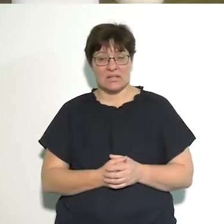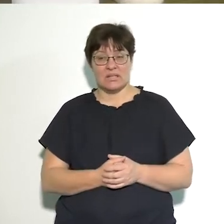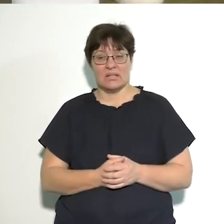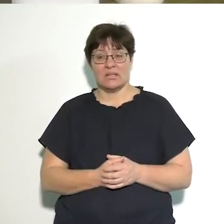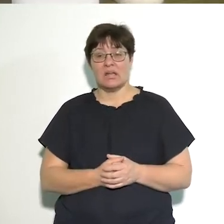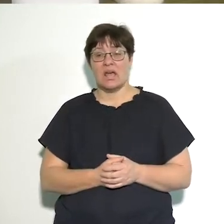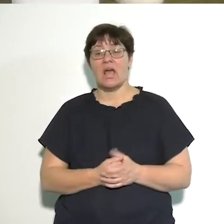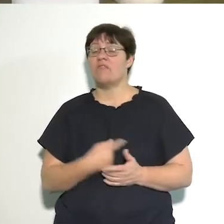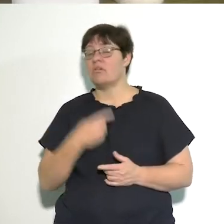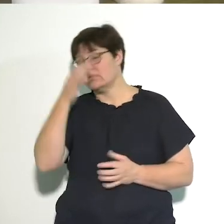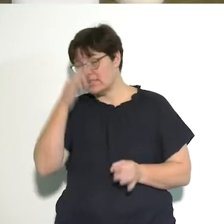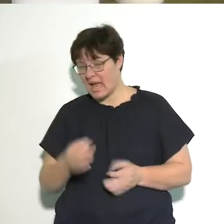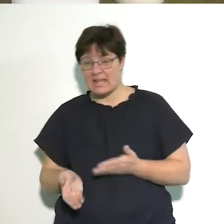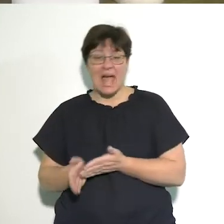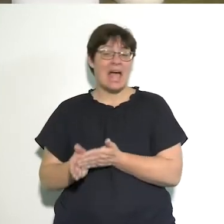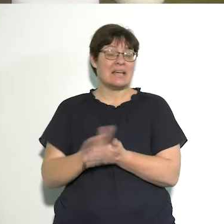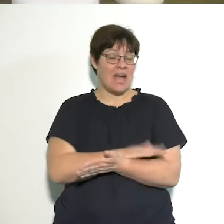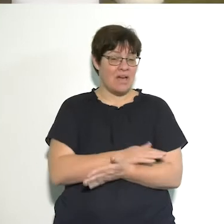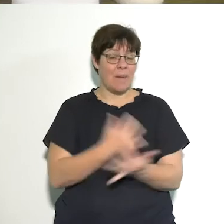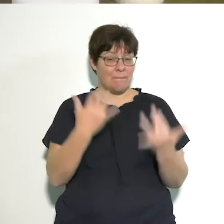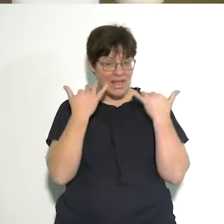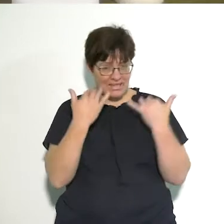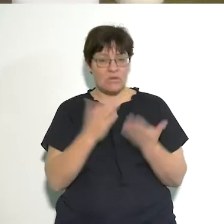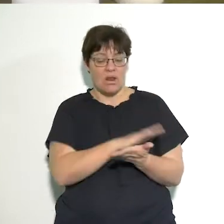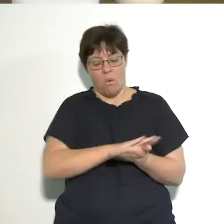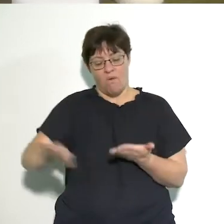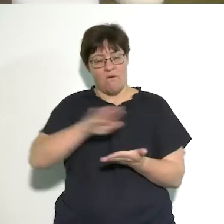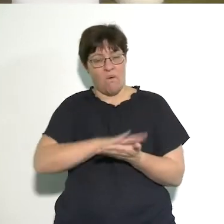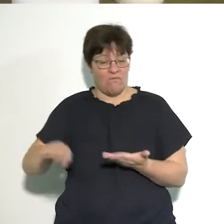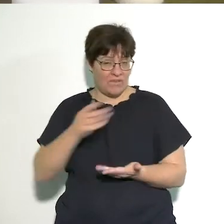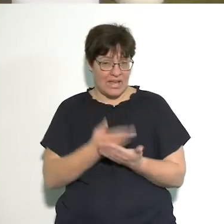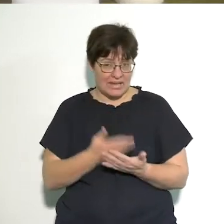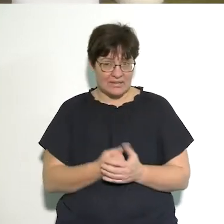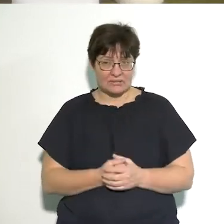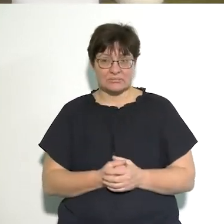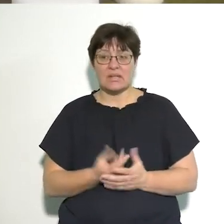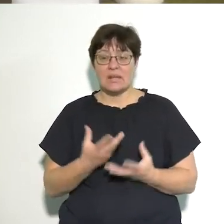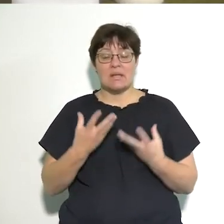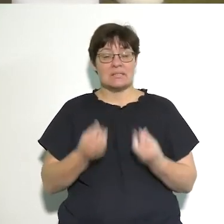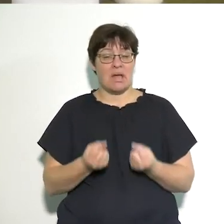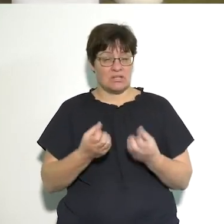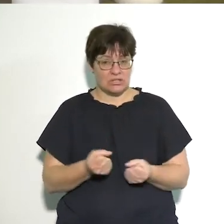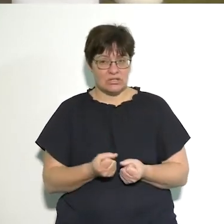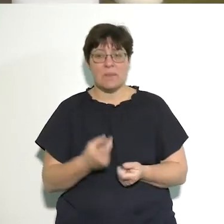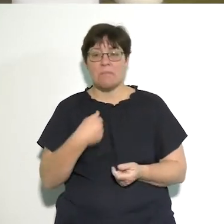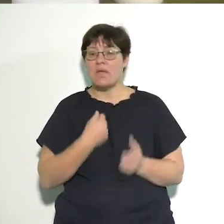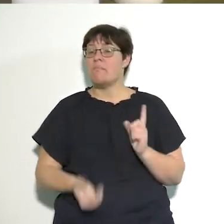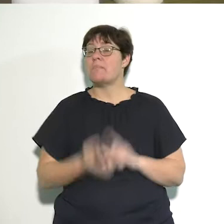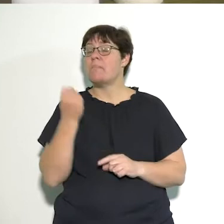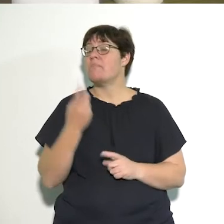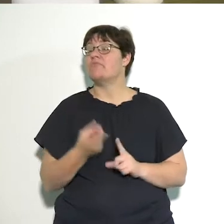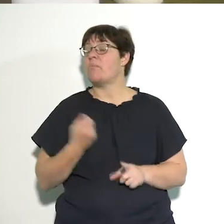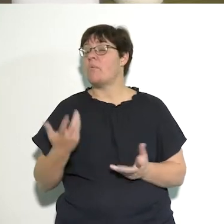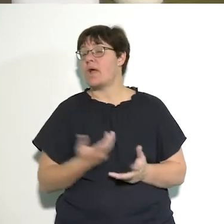to rather decide to cover it up to use it as a whiteboard. You also need sponges, which I